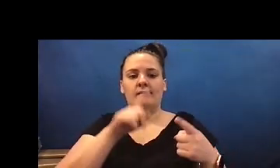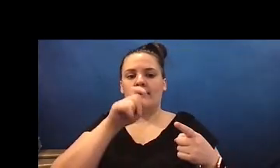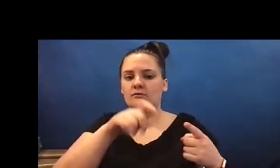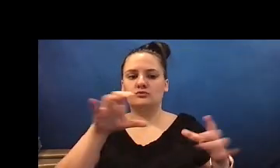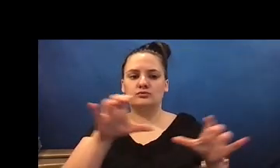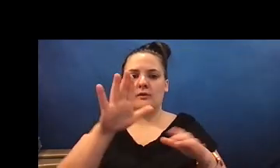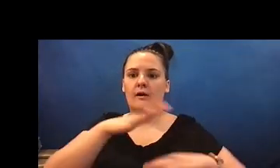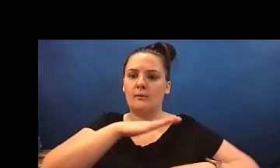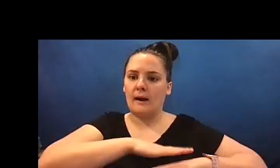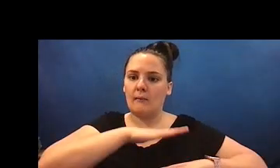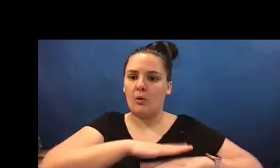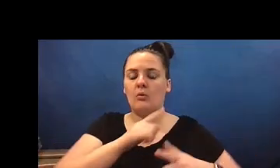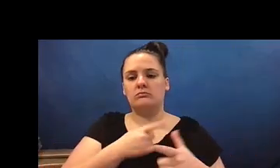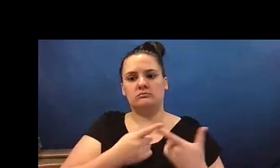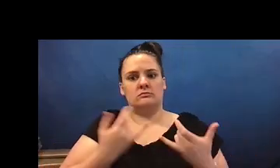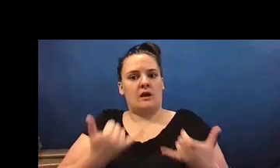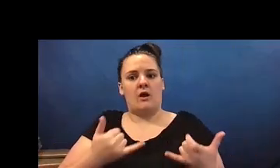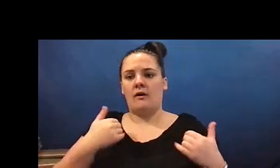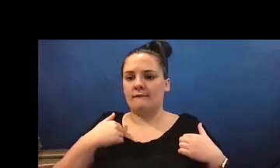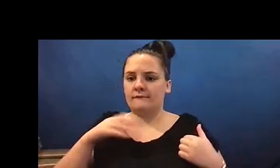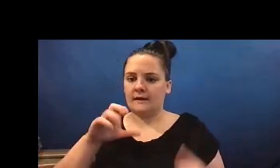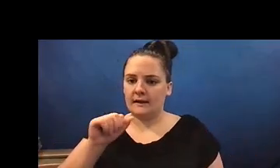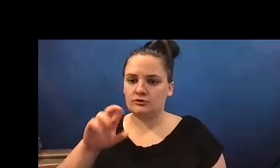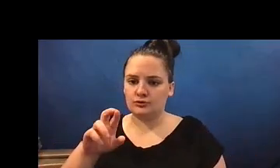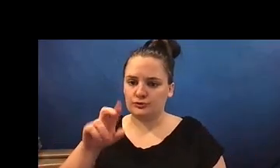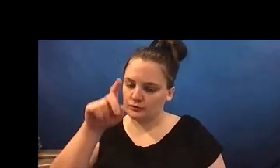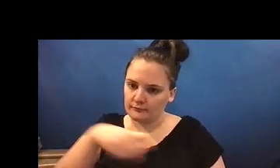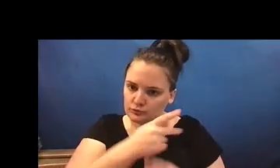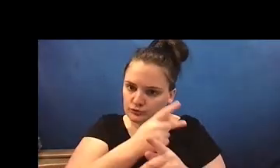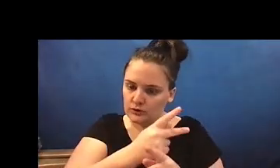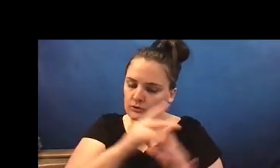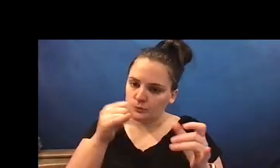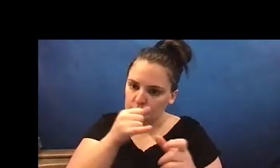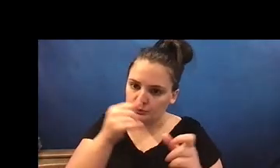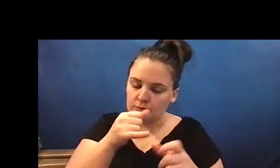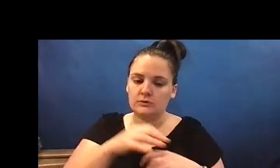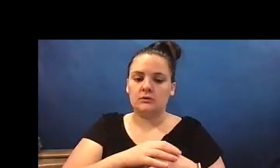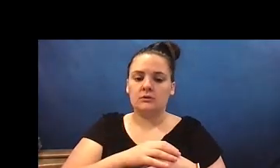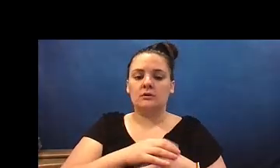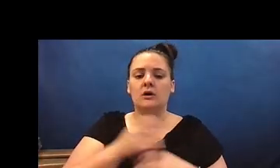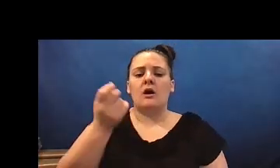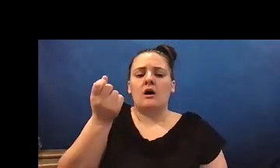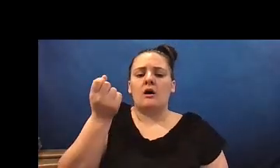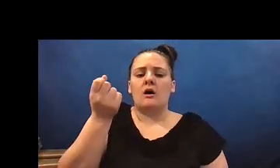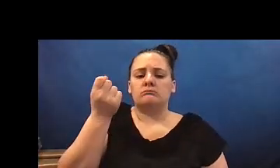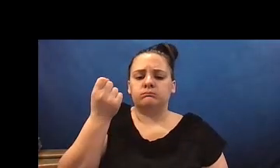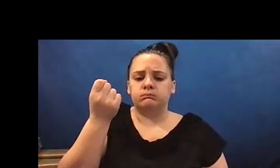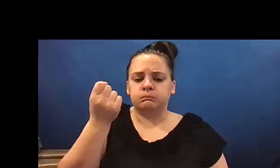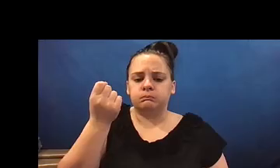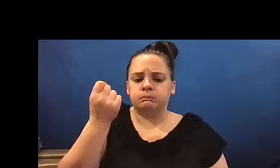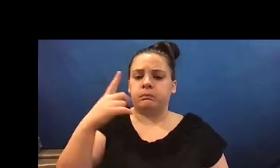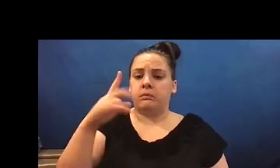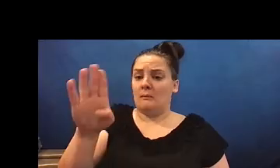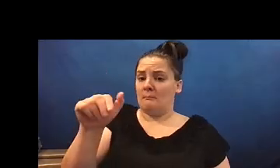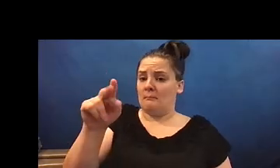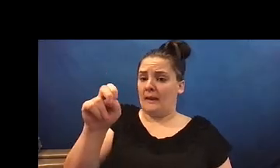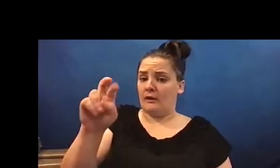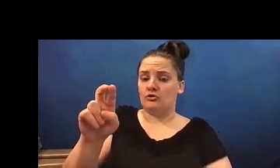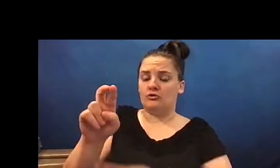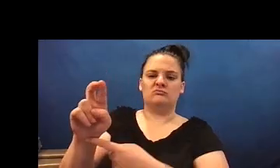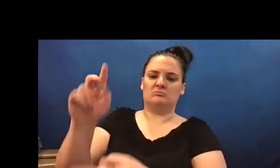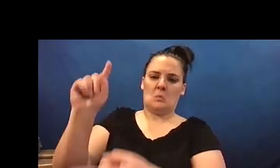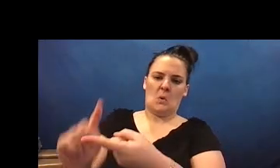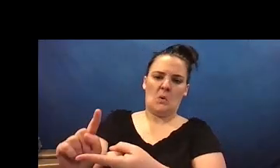to treat. It's very hard. Banner is a small footprint, so I think we're 4% of the